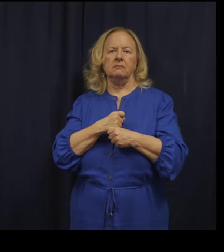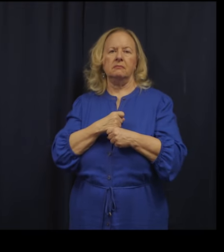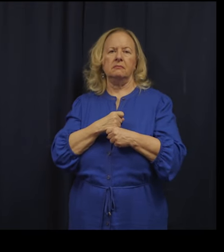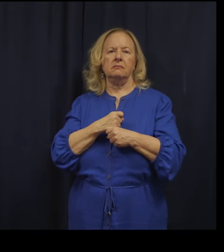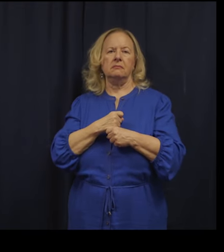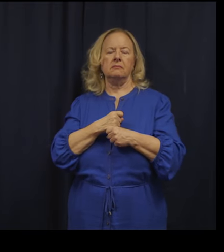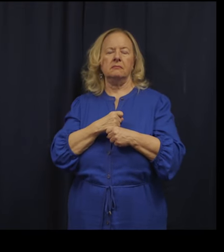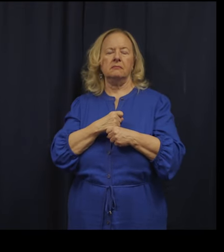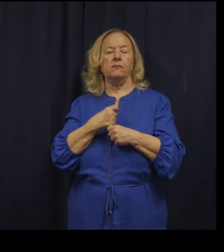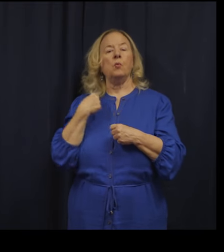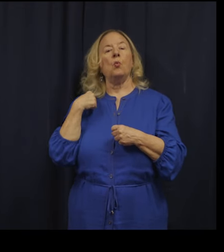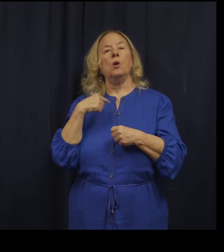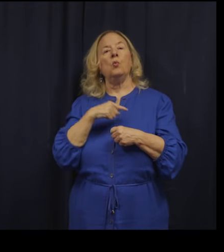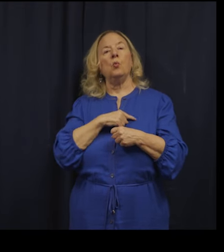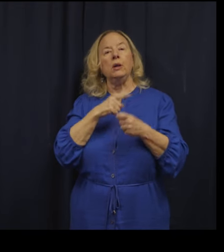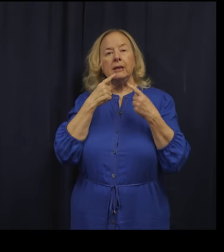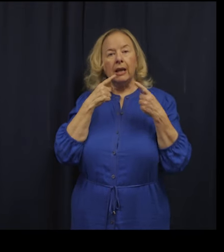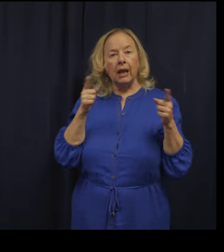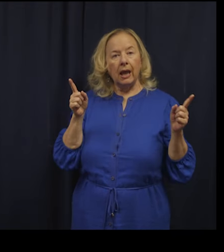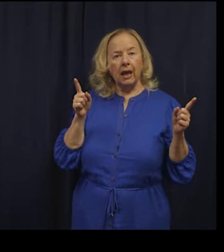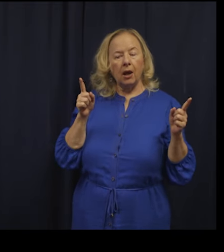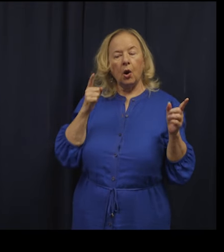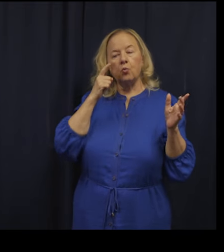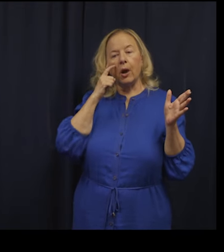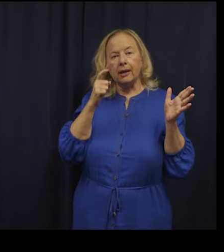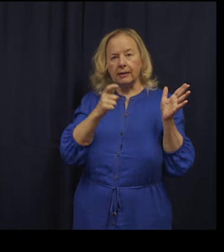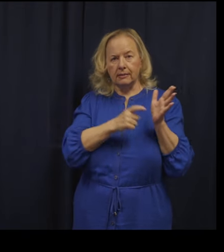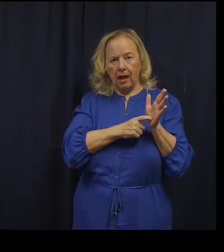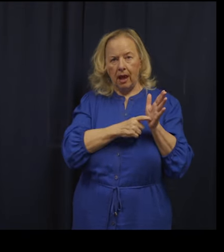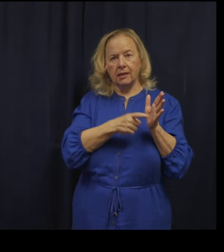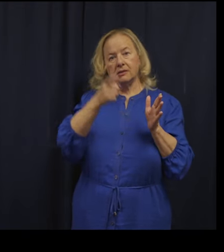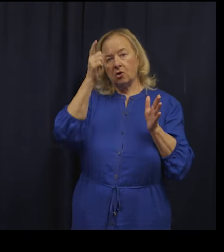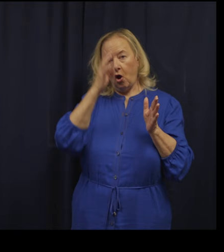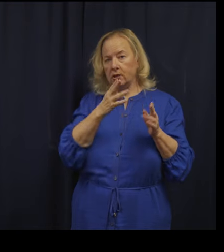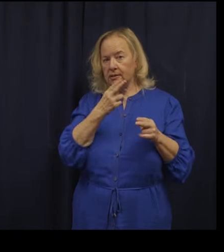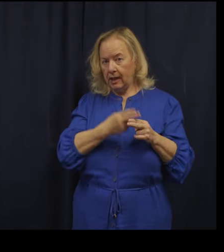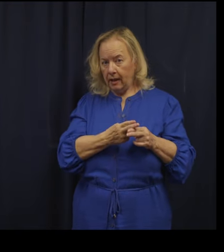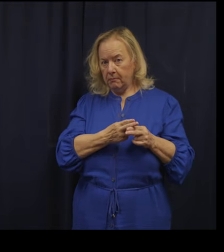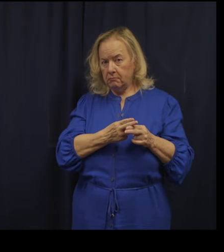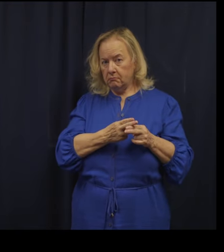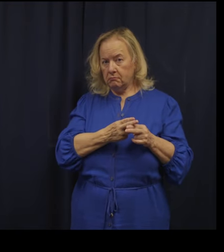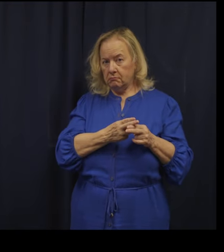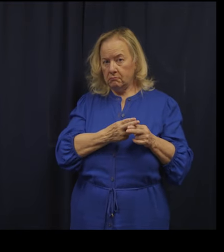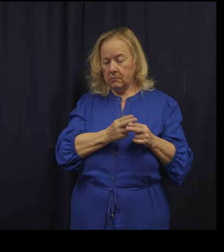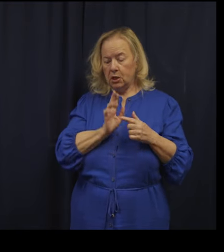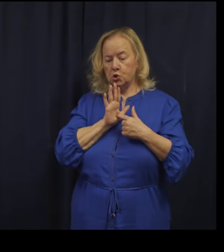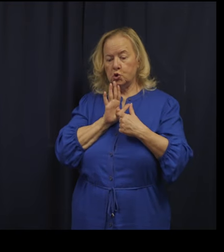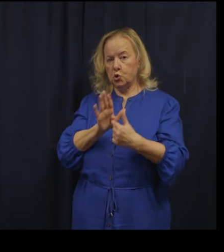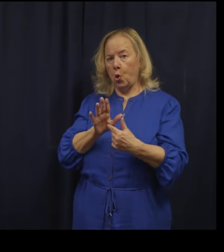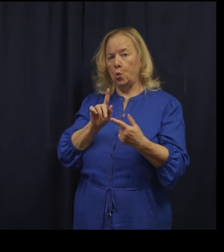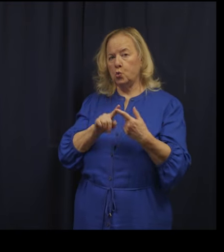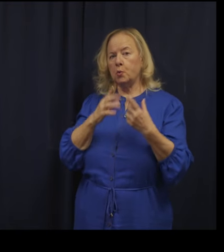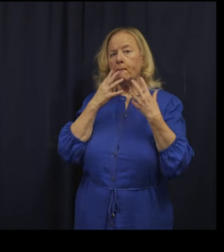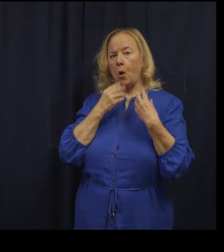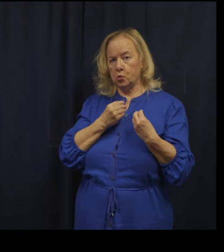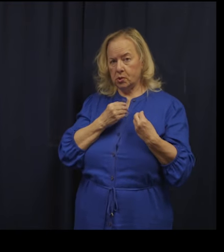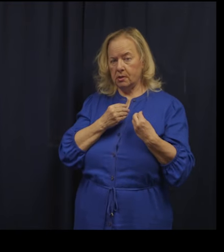Now, when we declare the recognition of God's name as revealed to